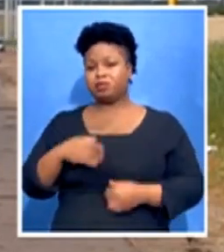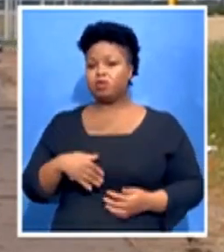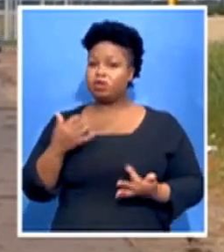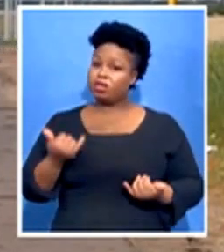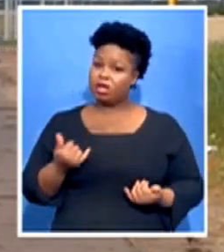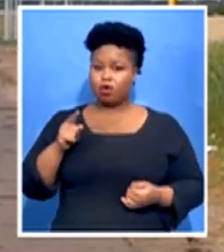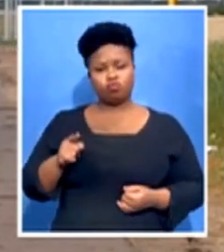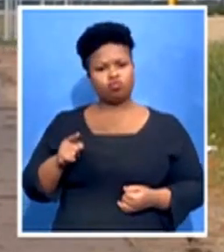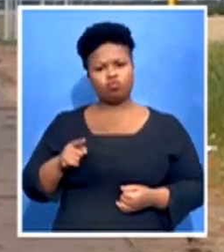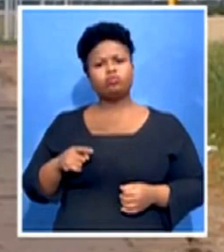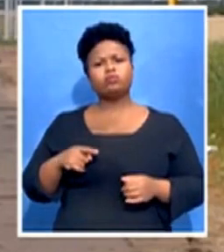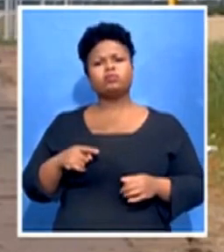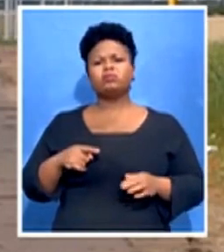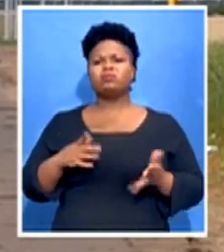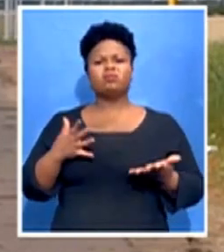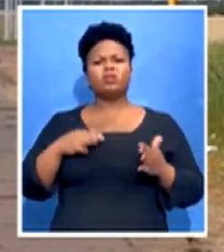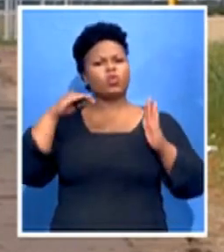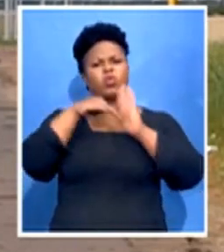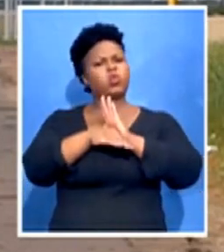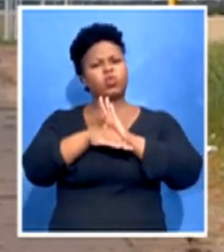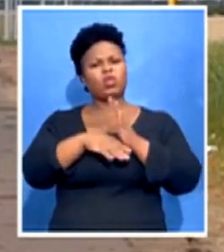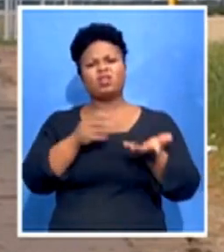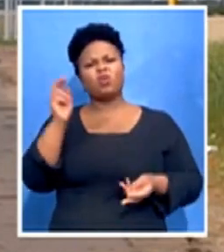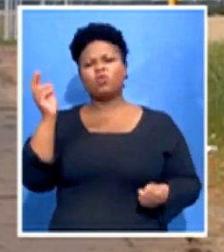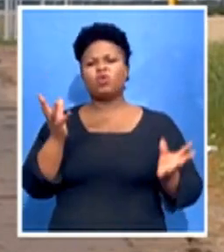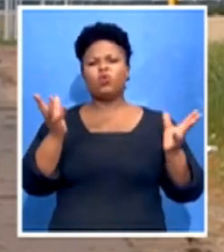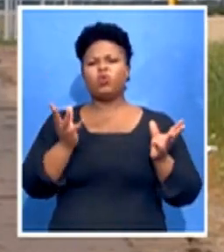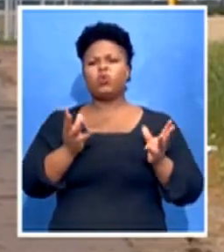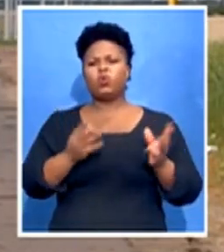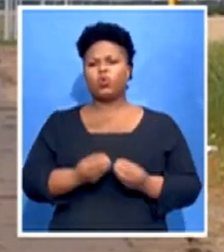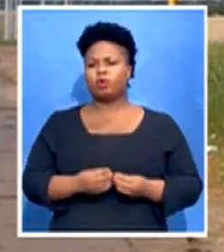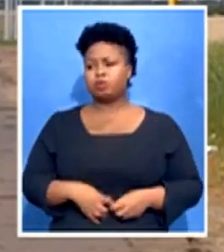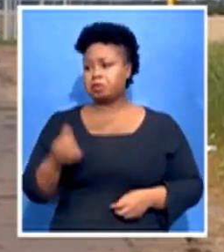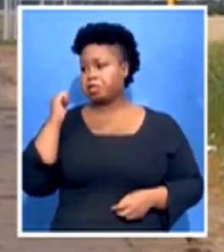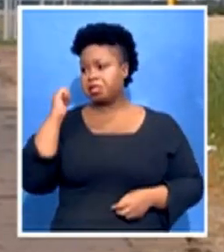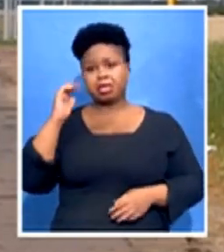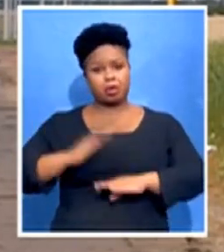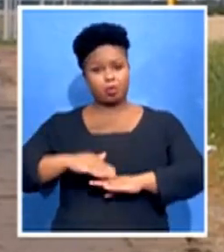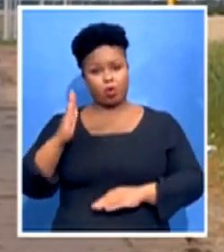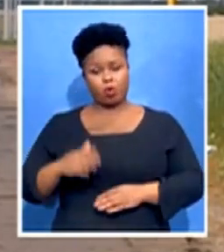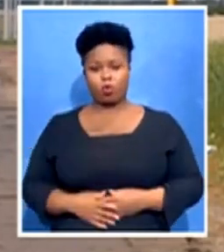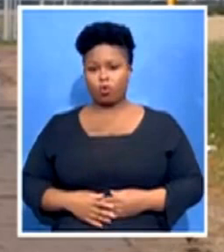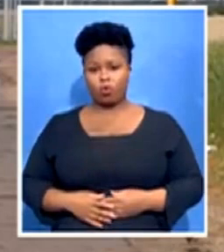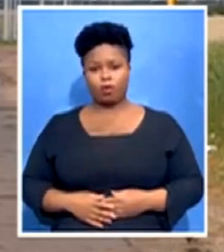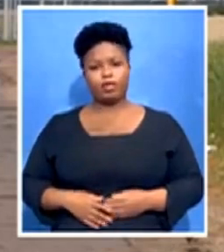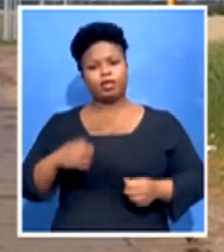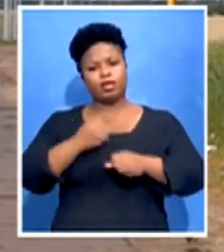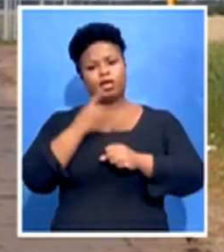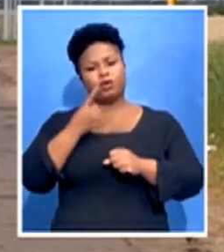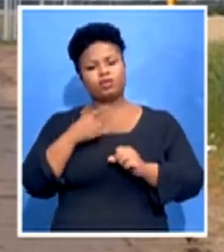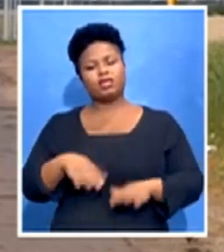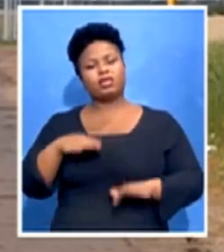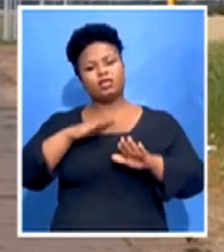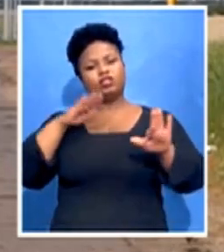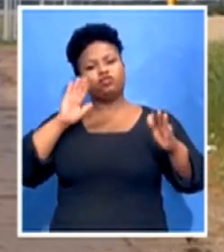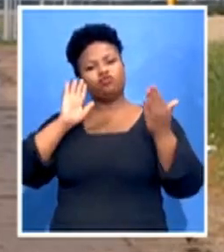on this side of the province as compared to yesterday. As according to the Gauteng Traffic Police, about 1,500